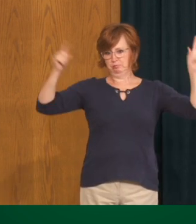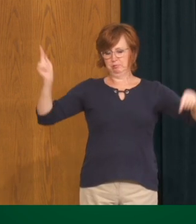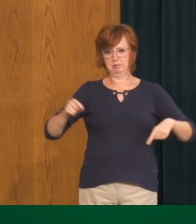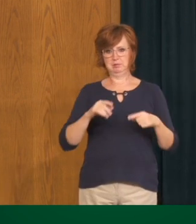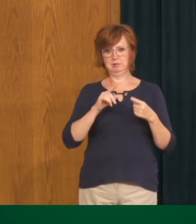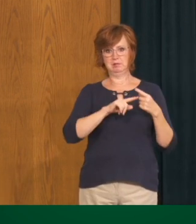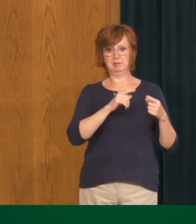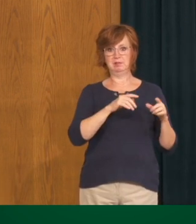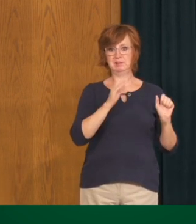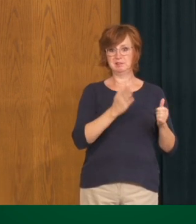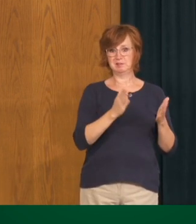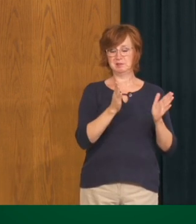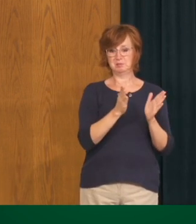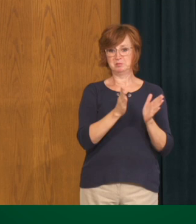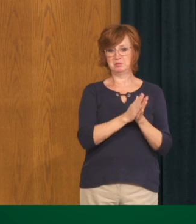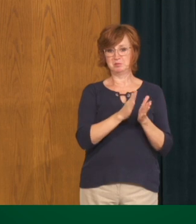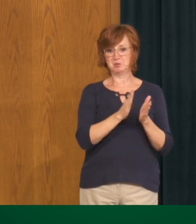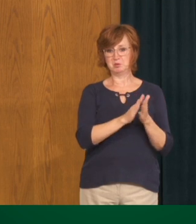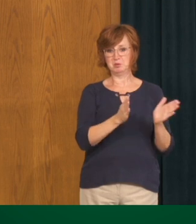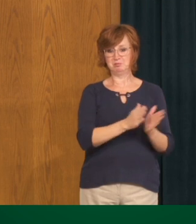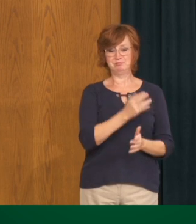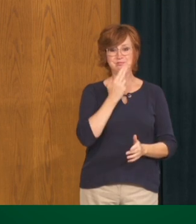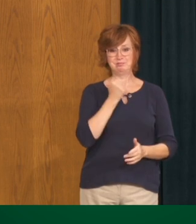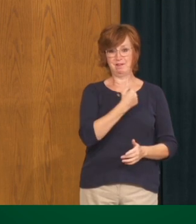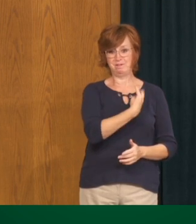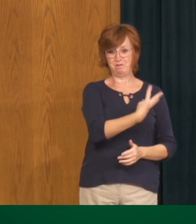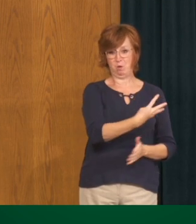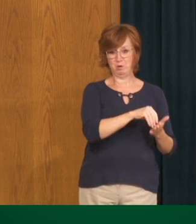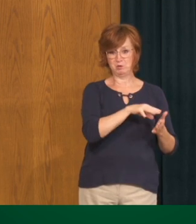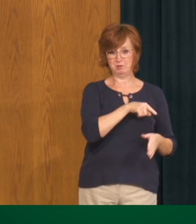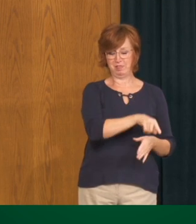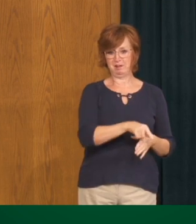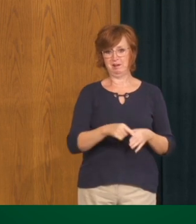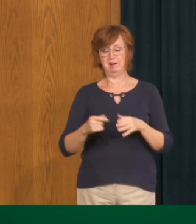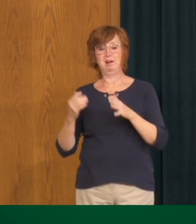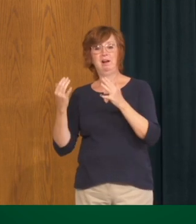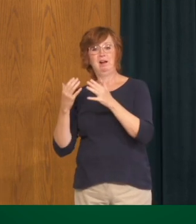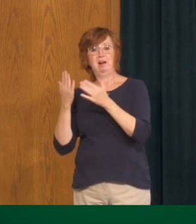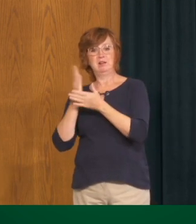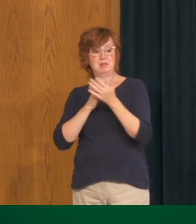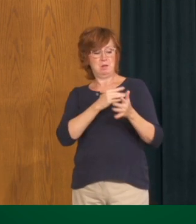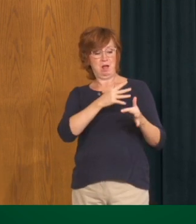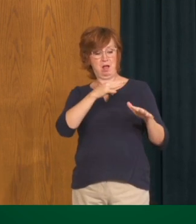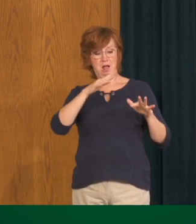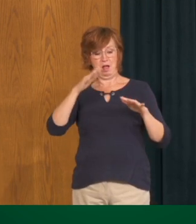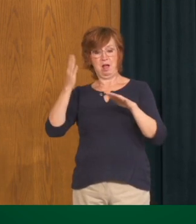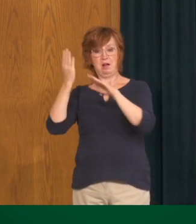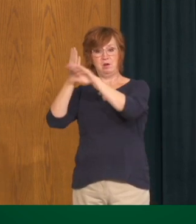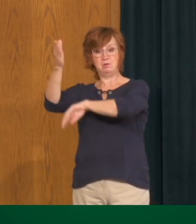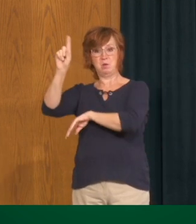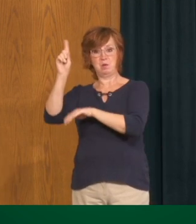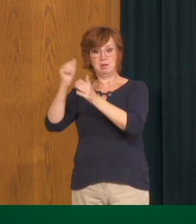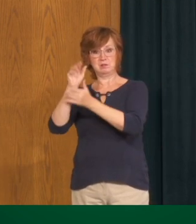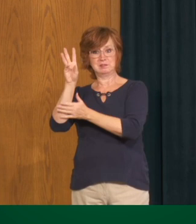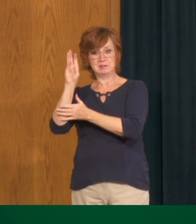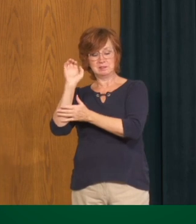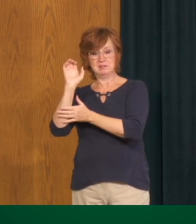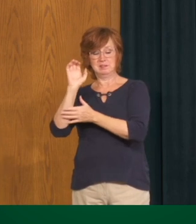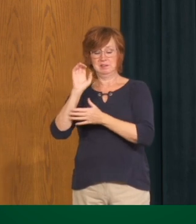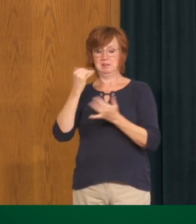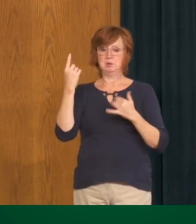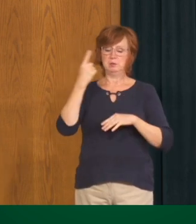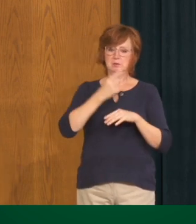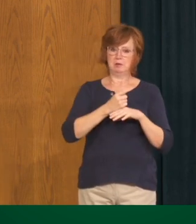over 1,600 students. We need to consider what works for all facilities, so today we're providing guidance to ensure school